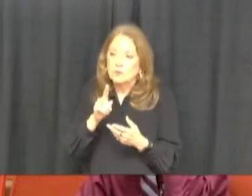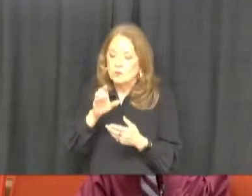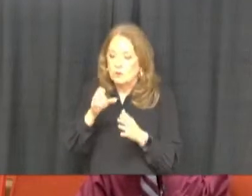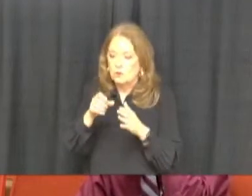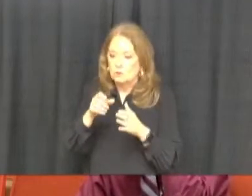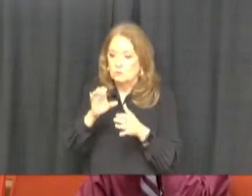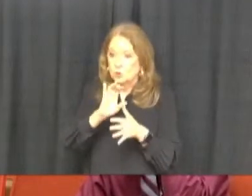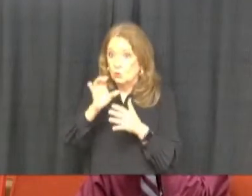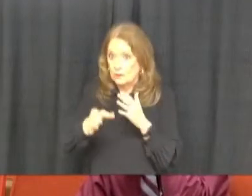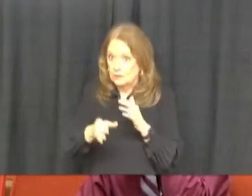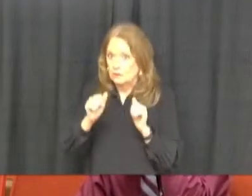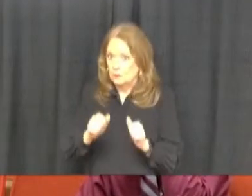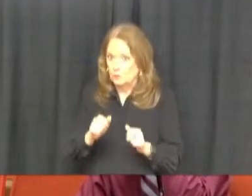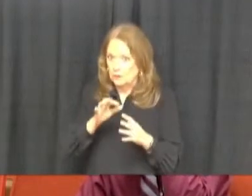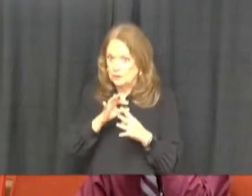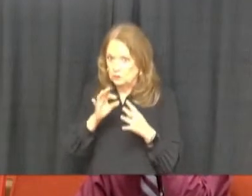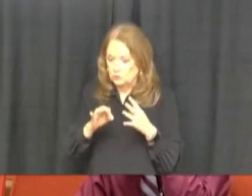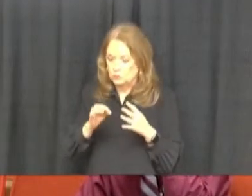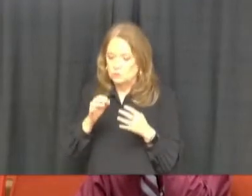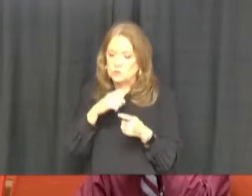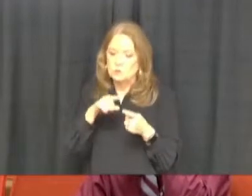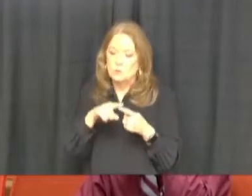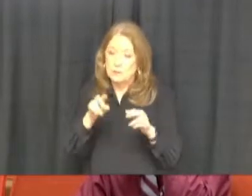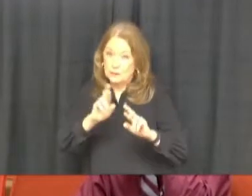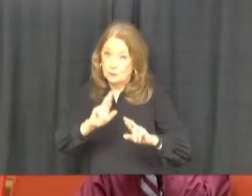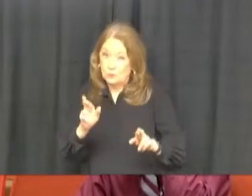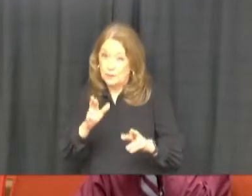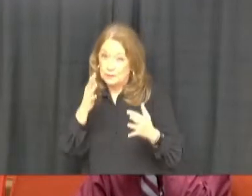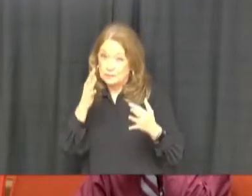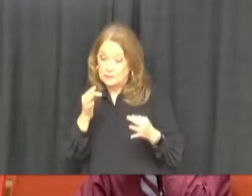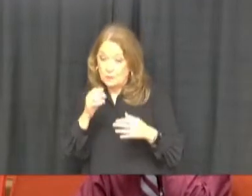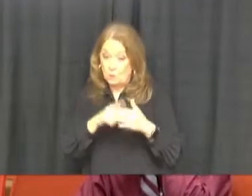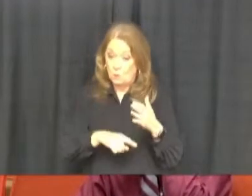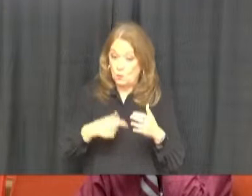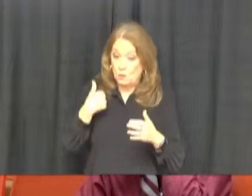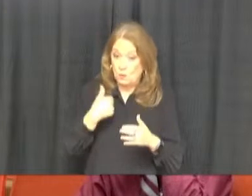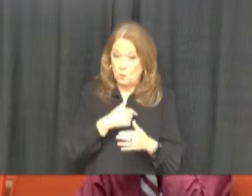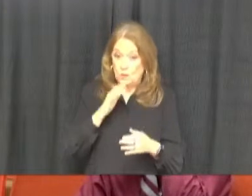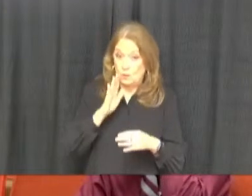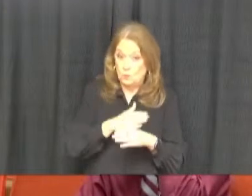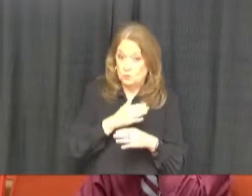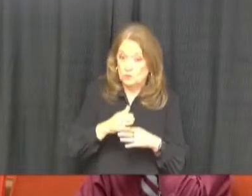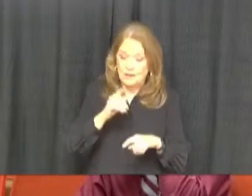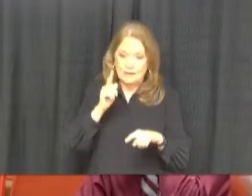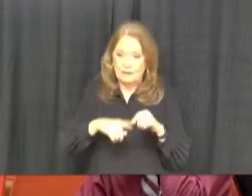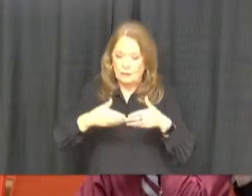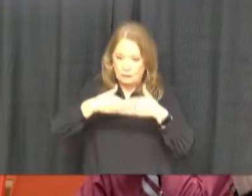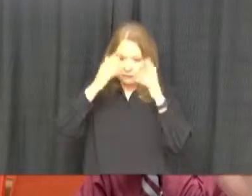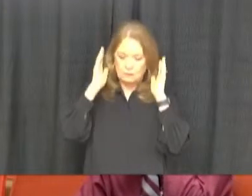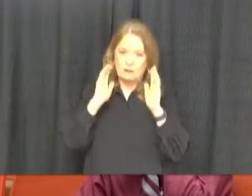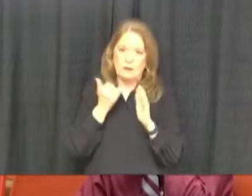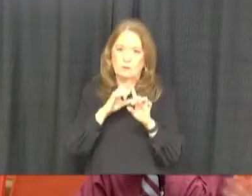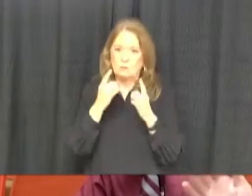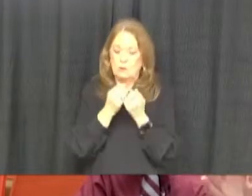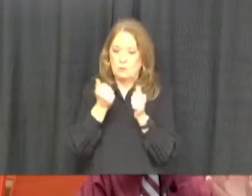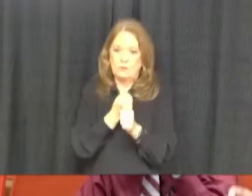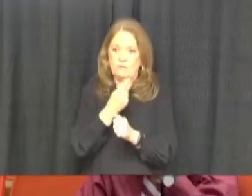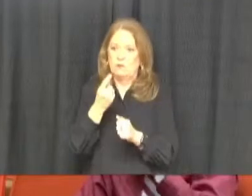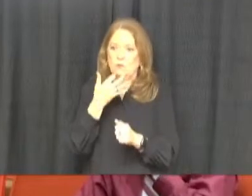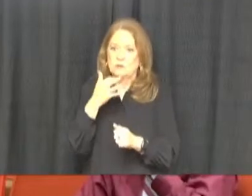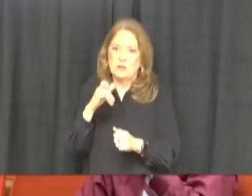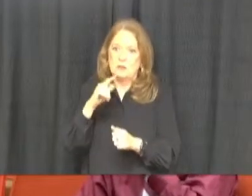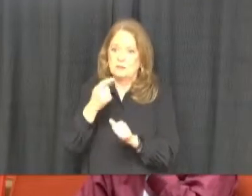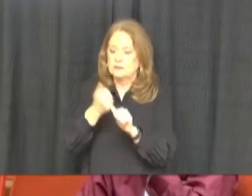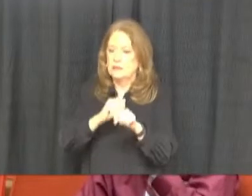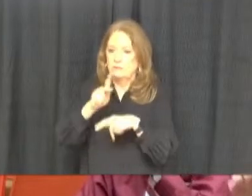criteria that we can choose. So when we get to the point where we determine what we share, I can't overload our department with everyone's hot list and every type of